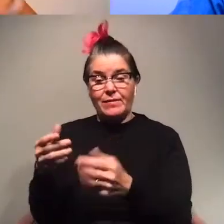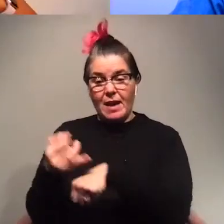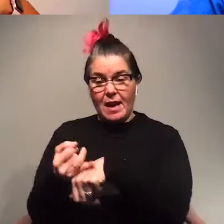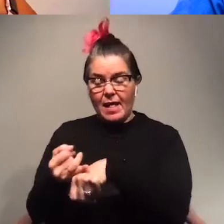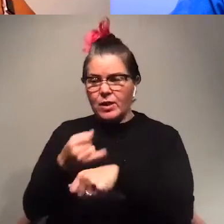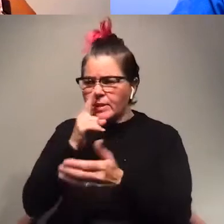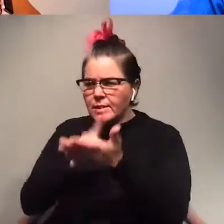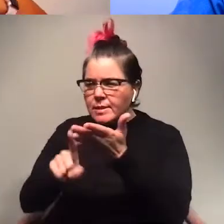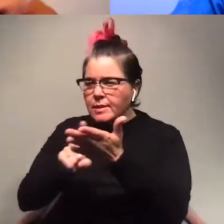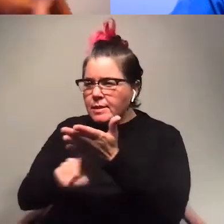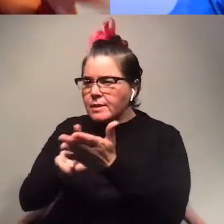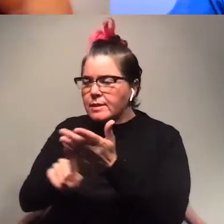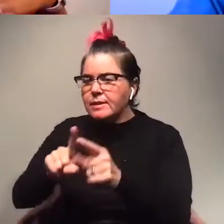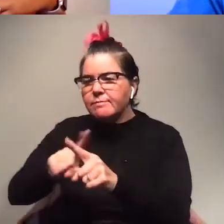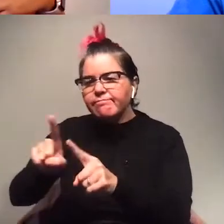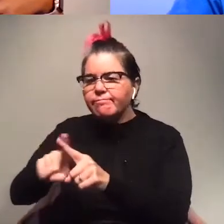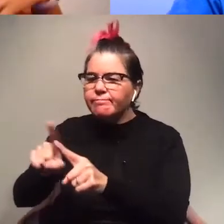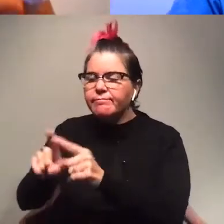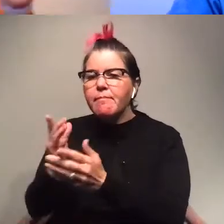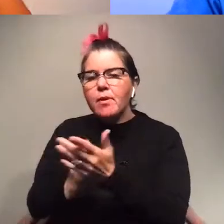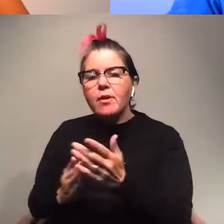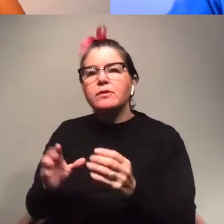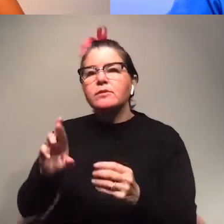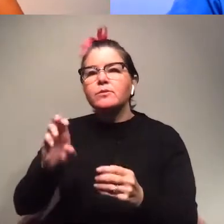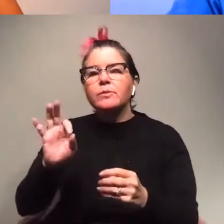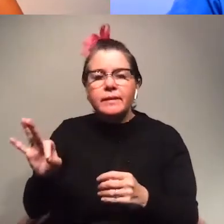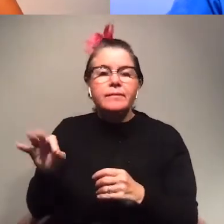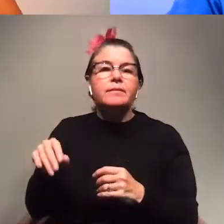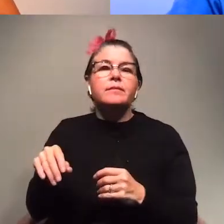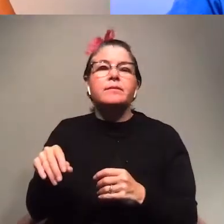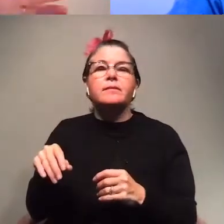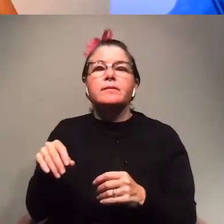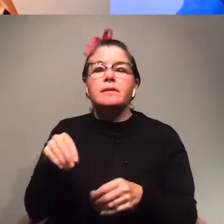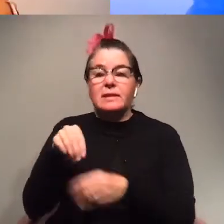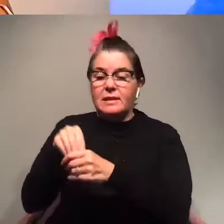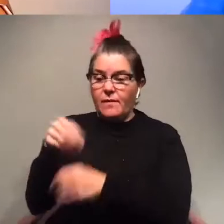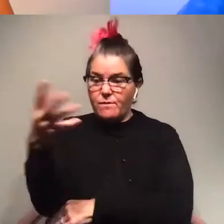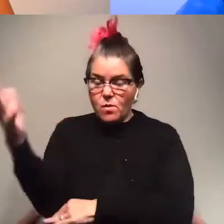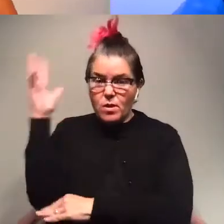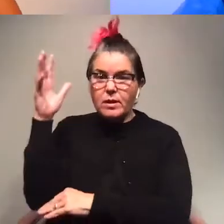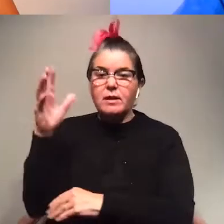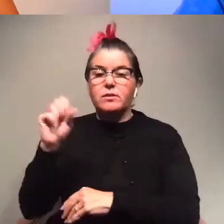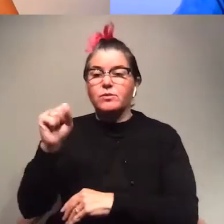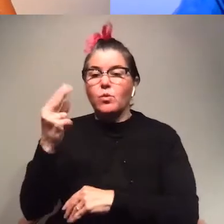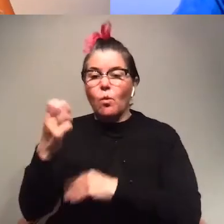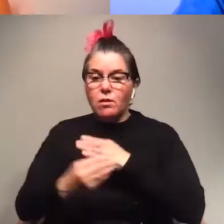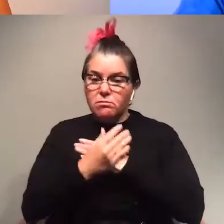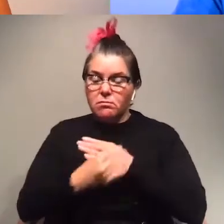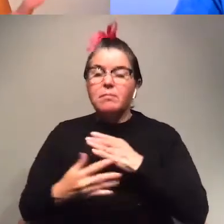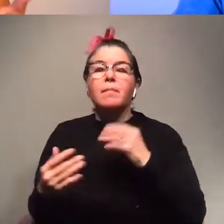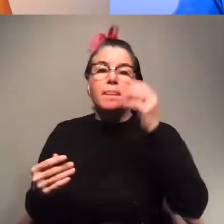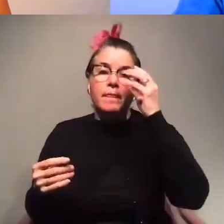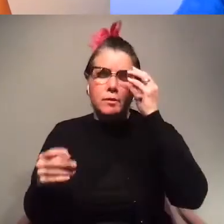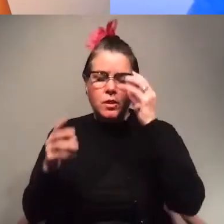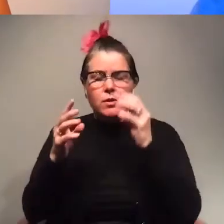all parts of, you know, the reefs, of the inner parts of the forest, to even the shoreline. And then you come up with